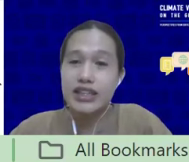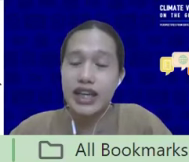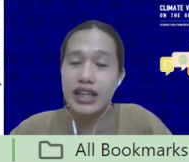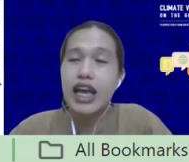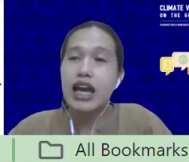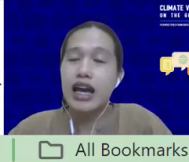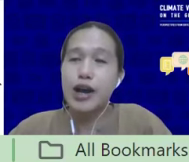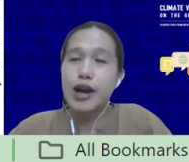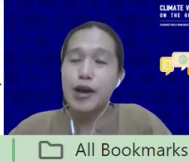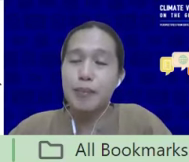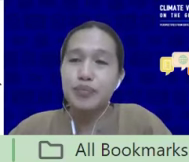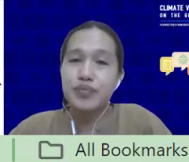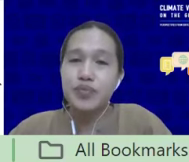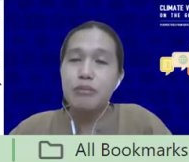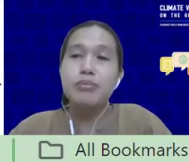on the inside.